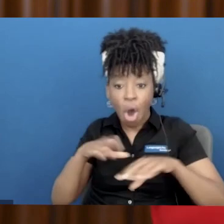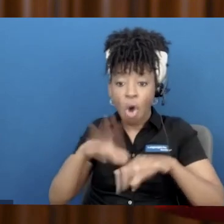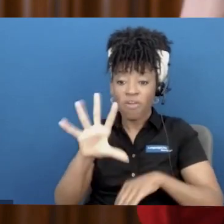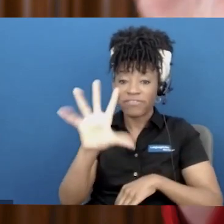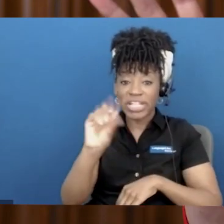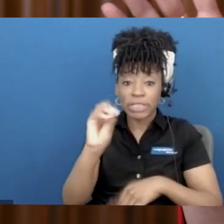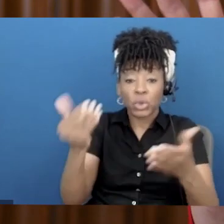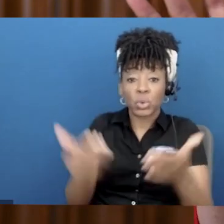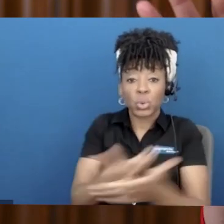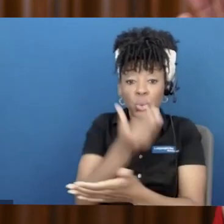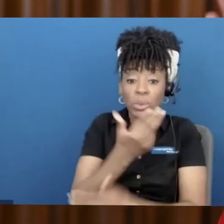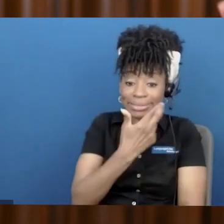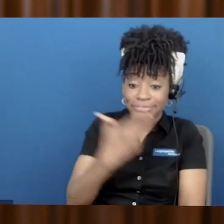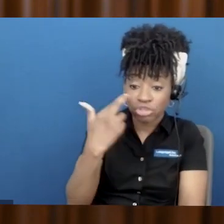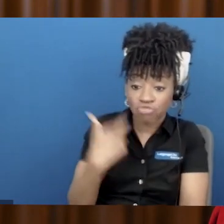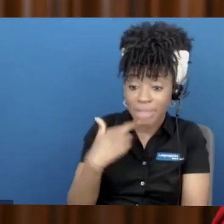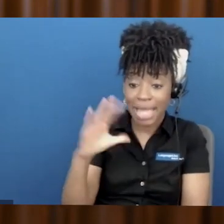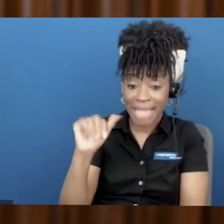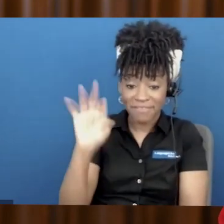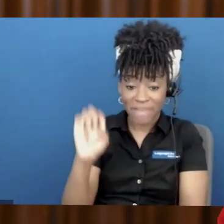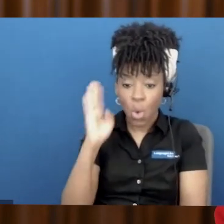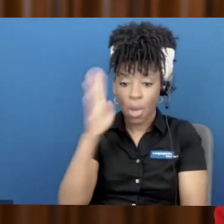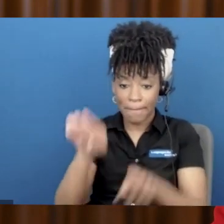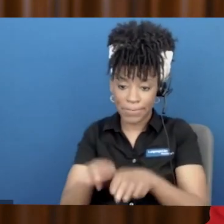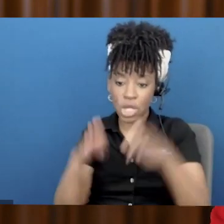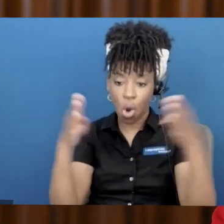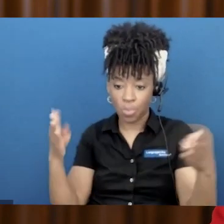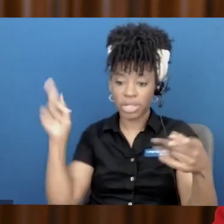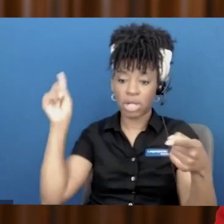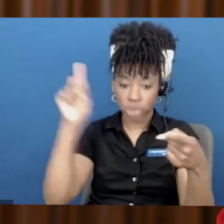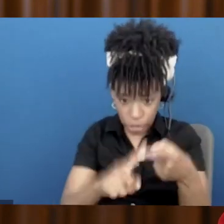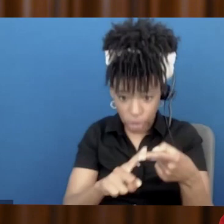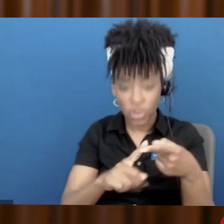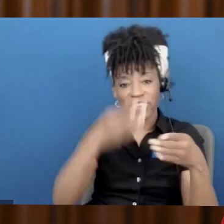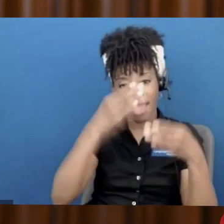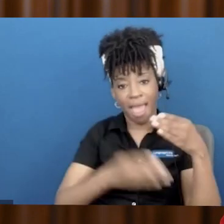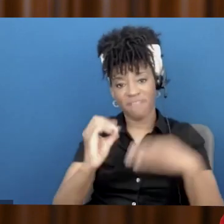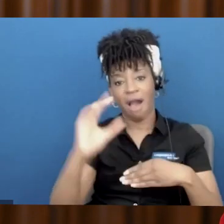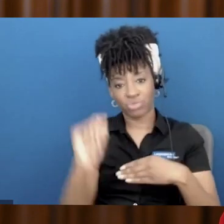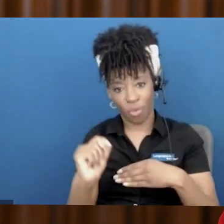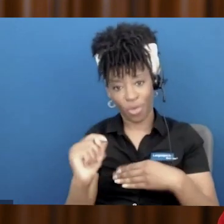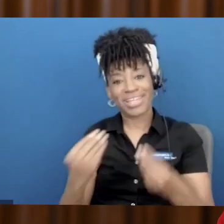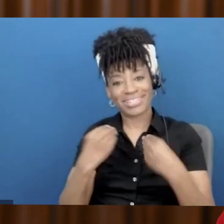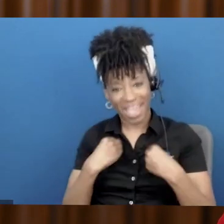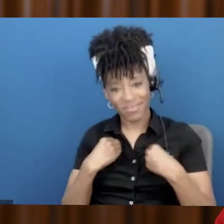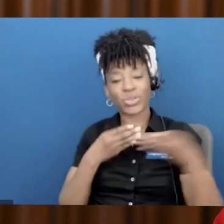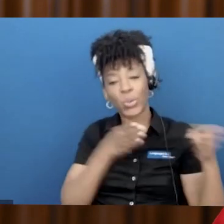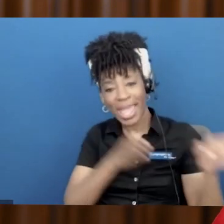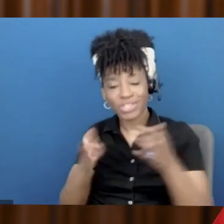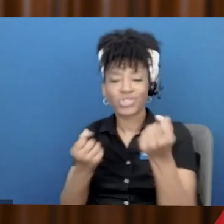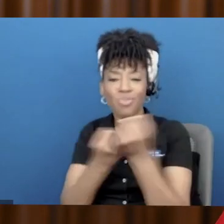cafes throughout the city will be open at least until the end of October, giving us ways to support our local businesses who